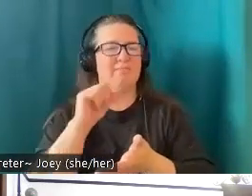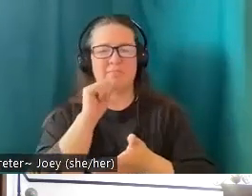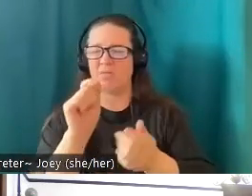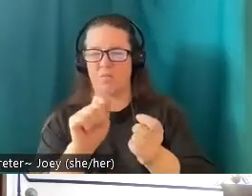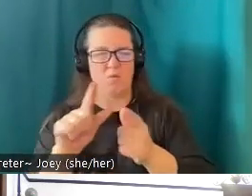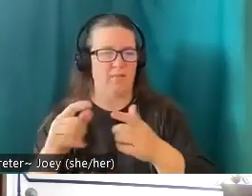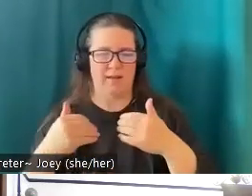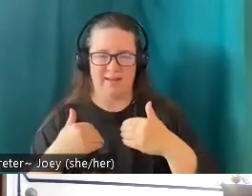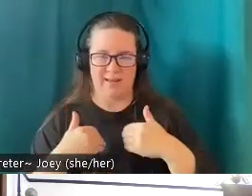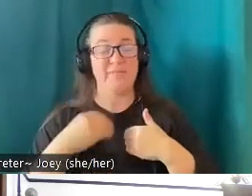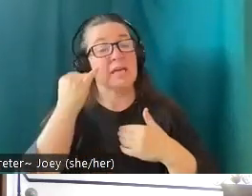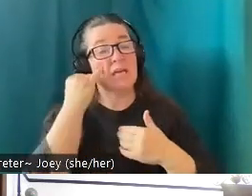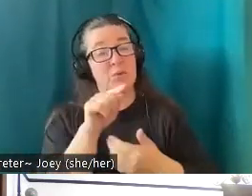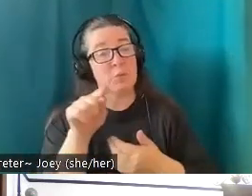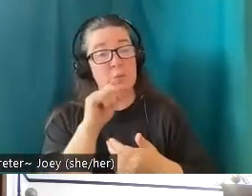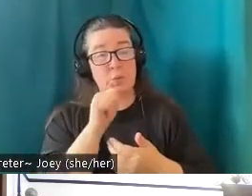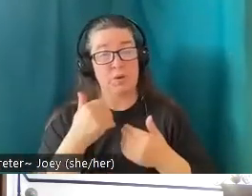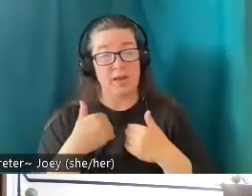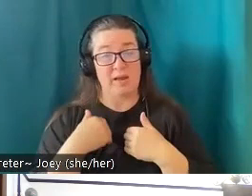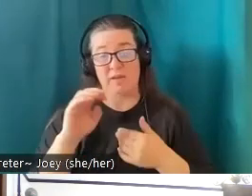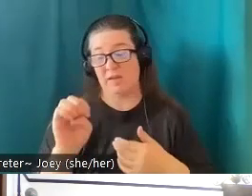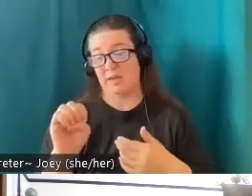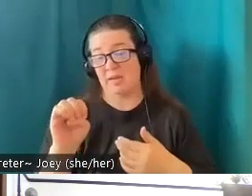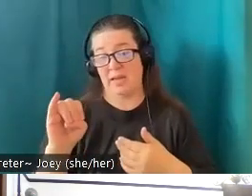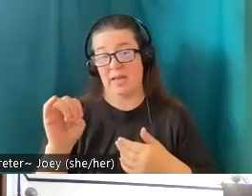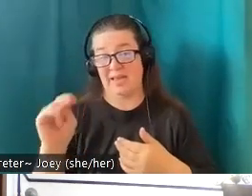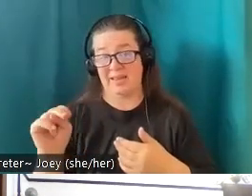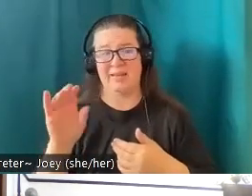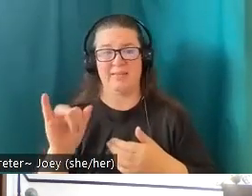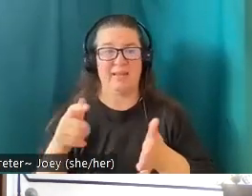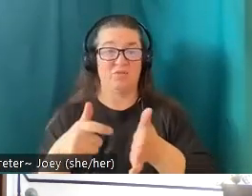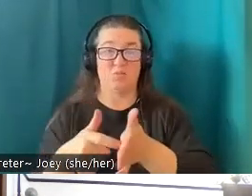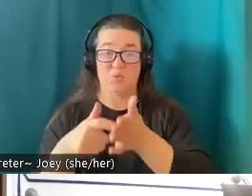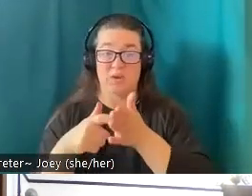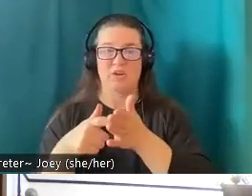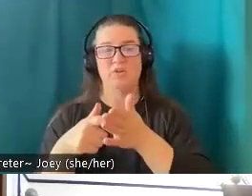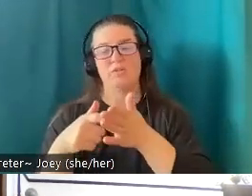not have an EIN, please note it's a required field, so you'll just need to type NA.